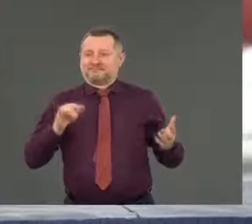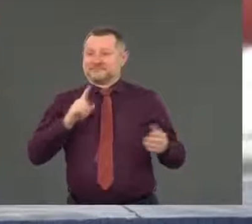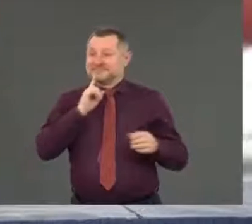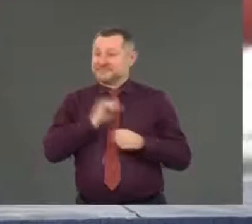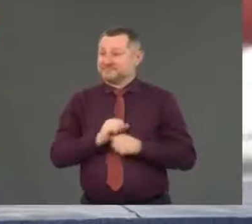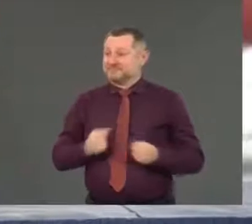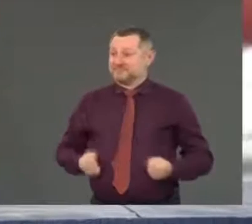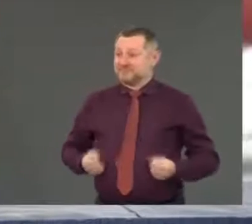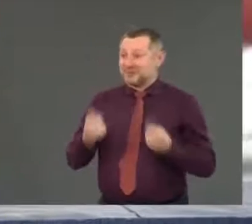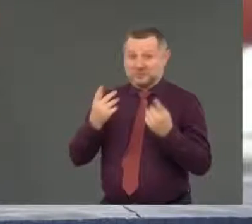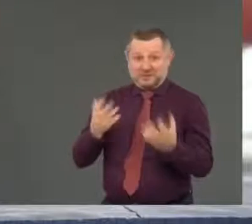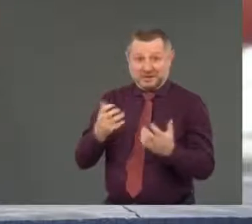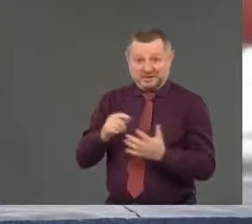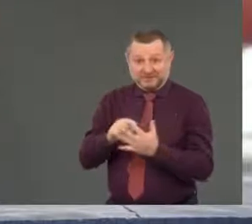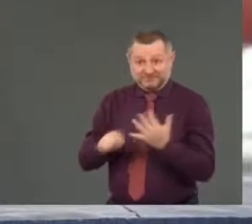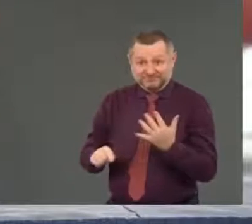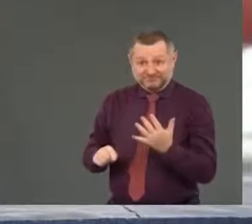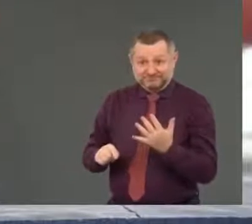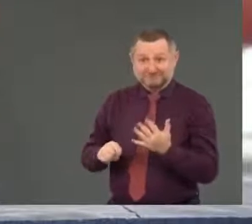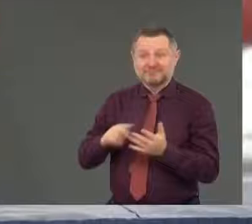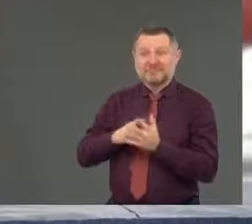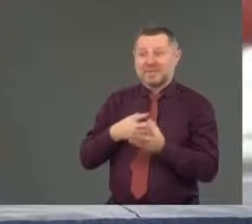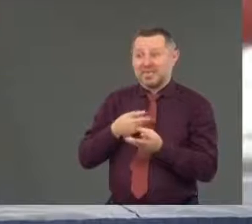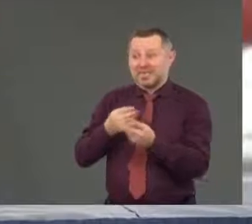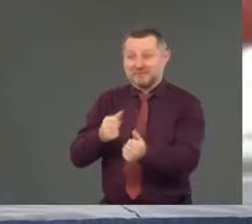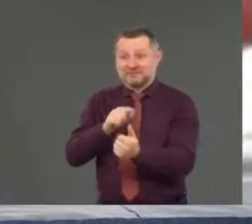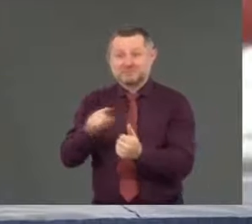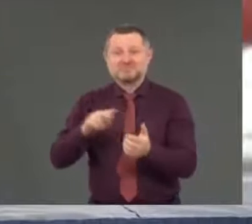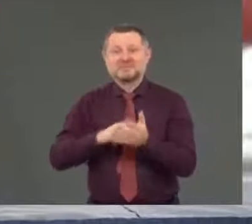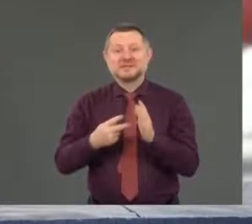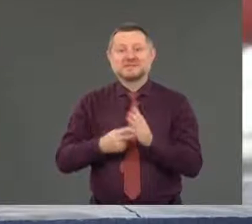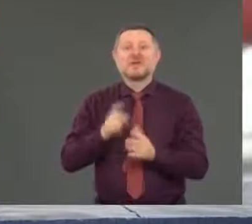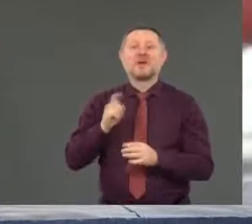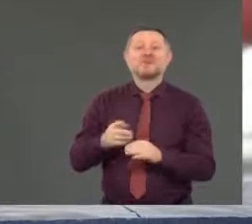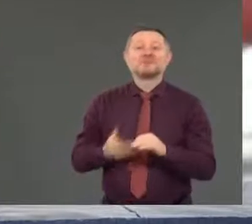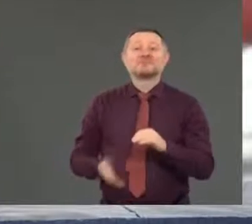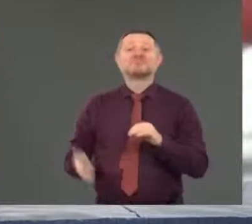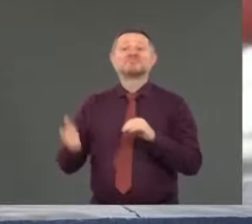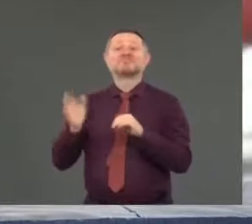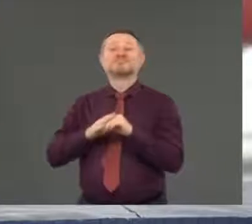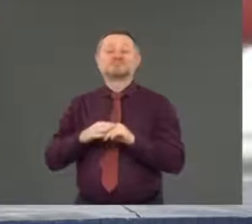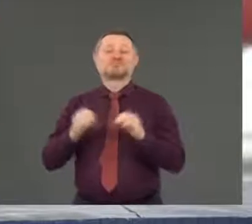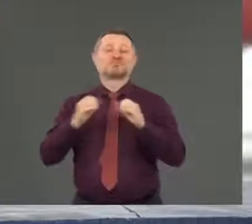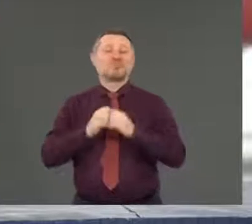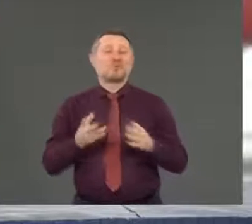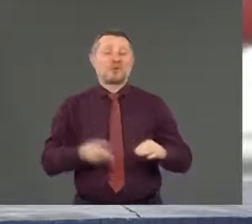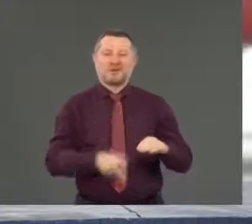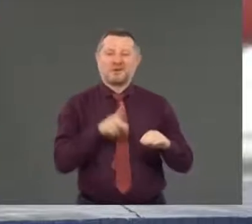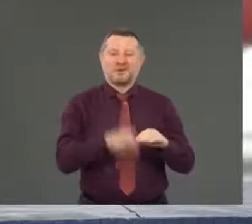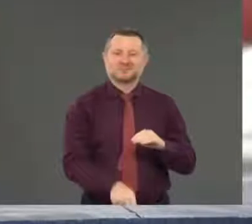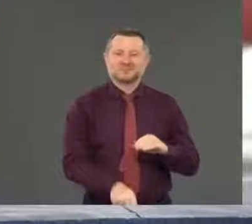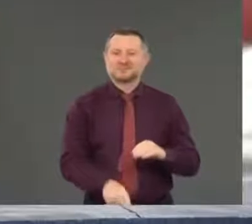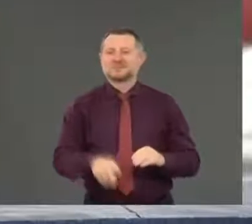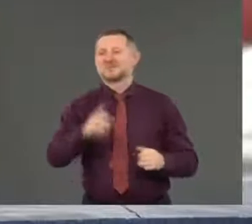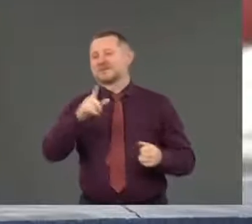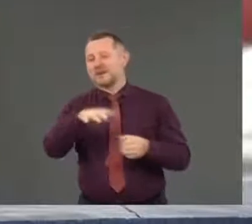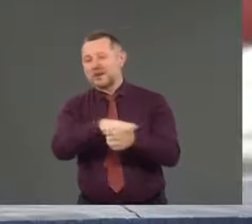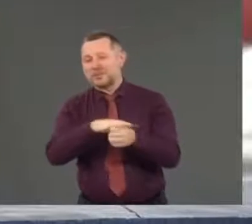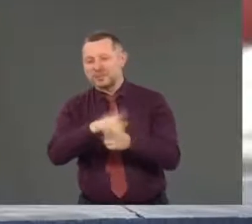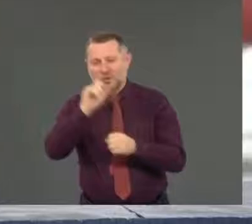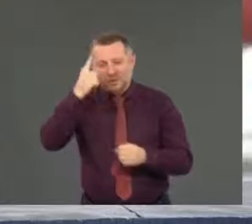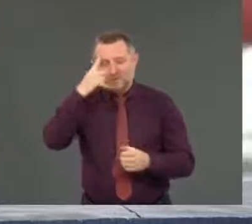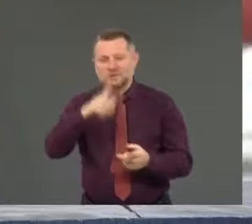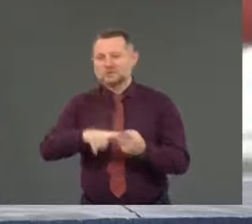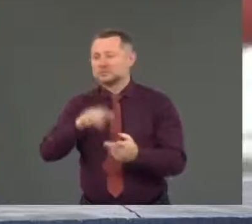increases the cuts to school aid, local government, and hospitals. It's a